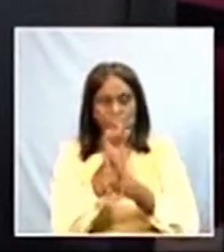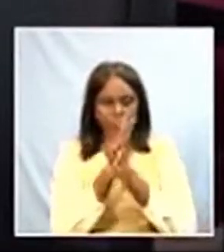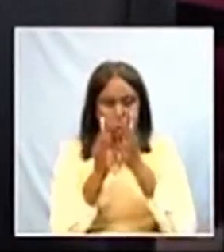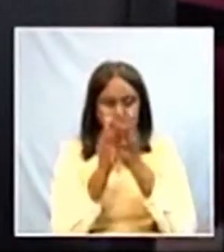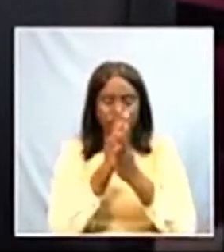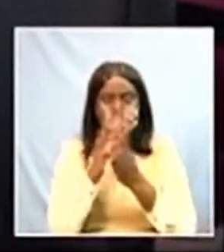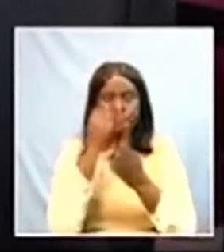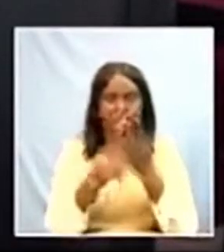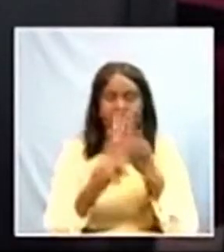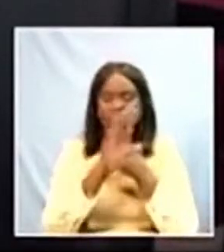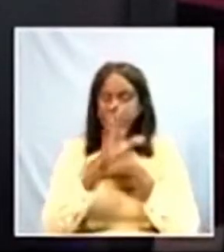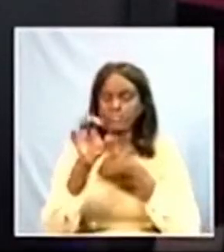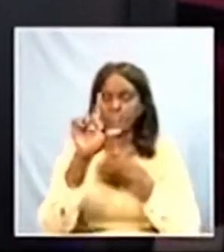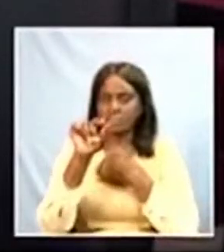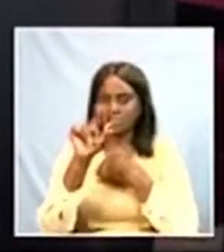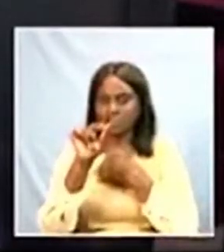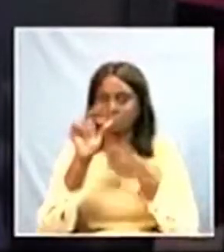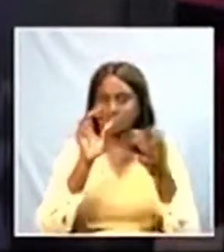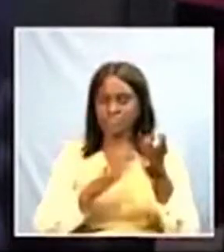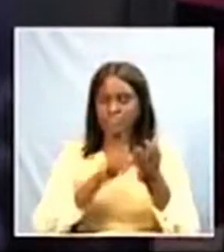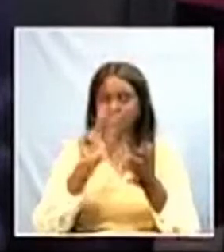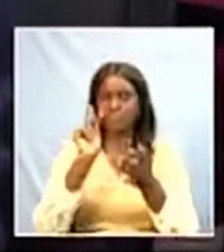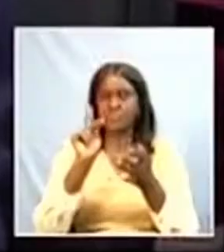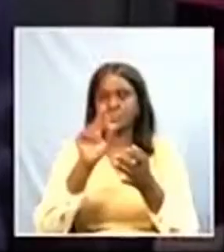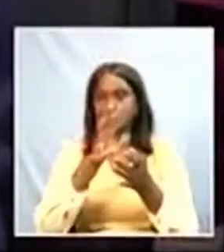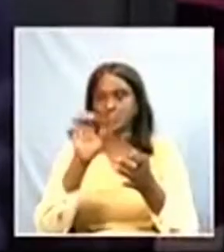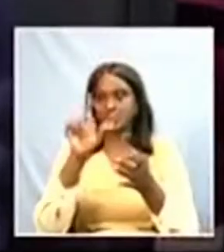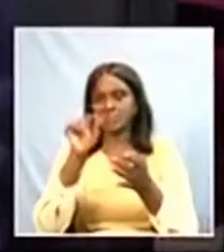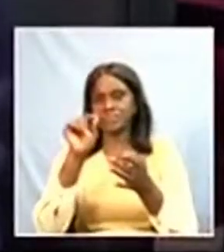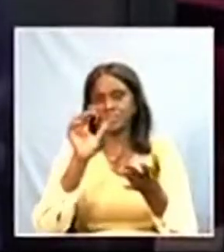supposed to be 520,000 kwacha.